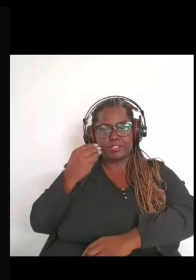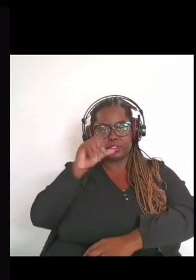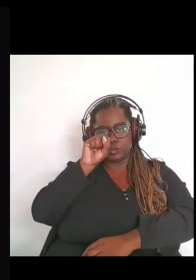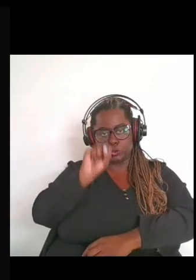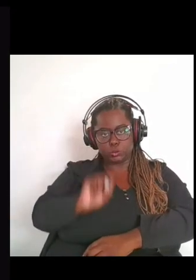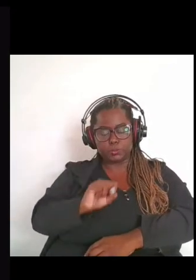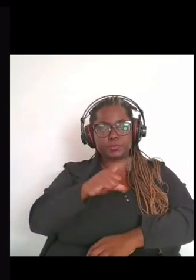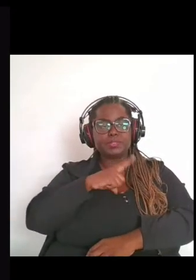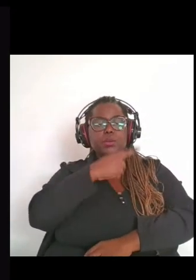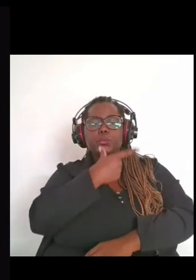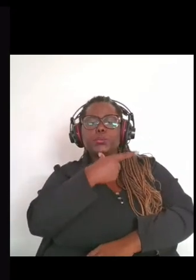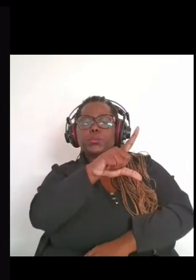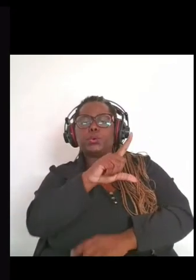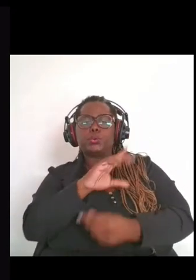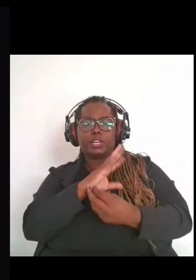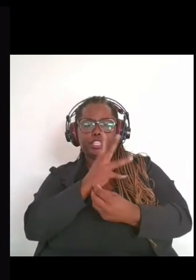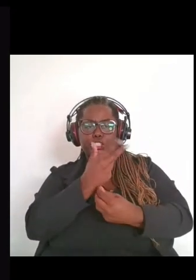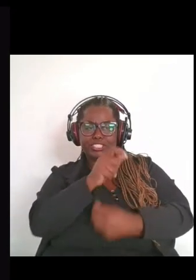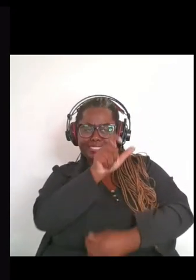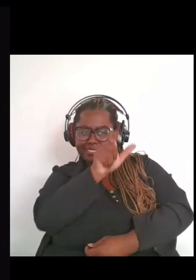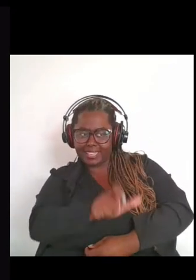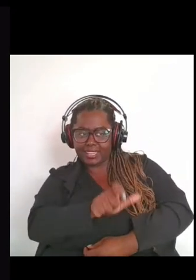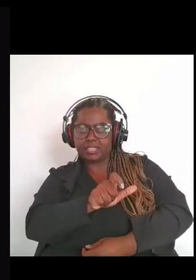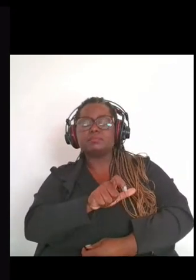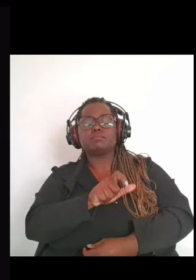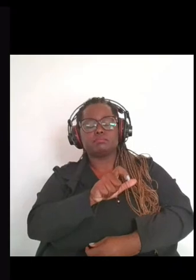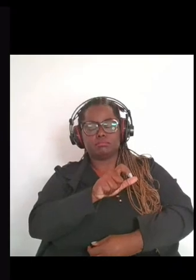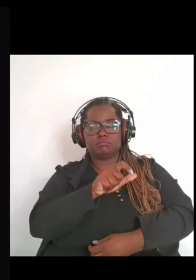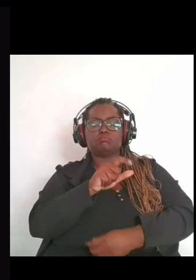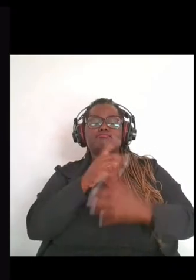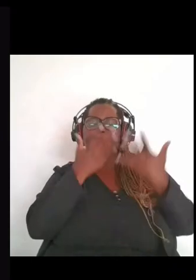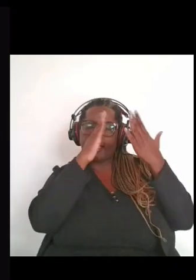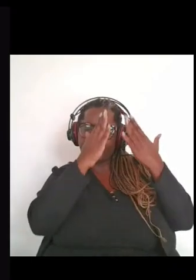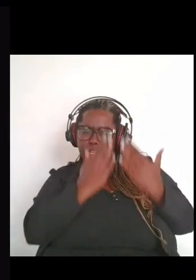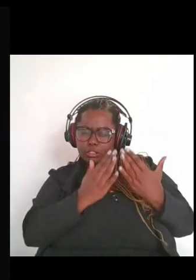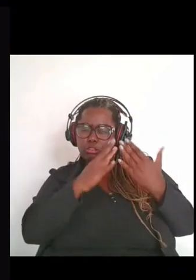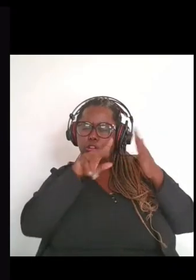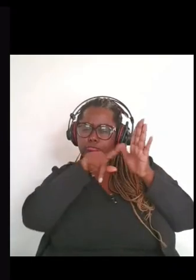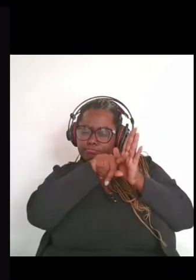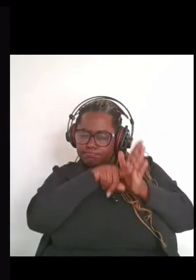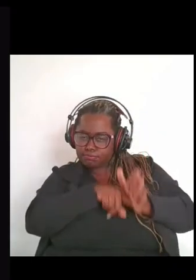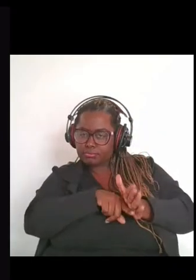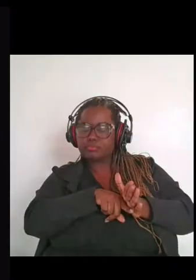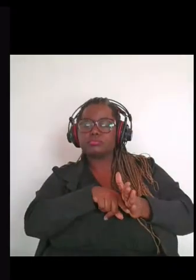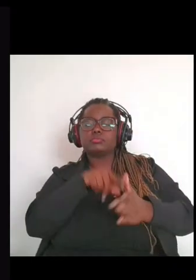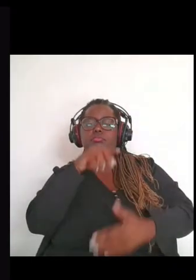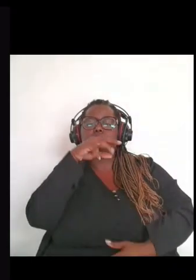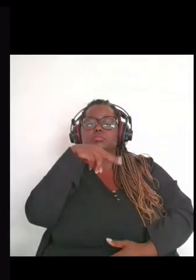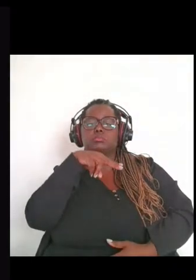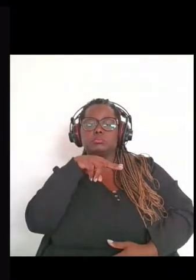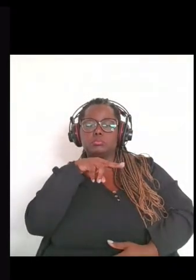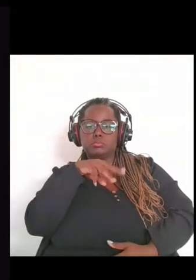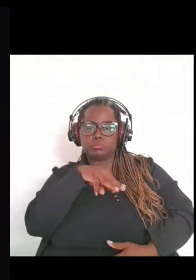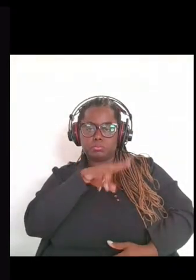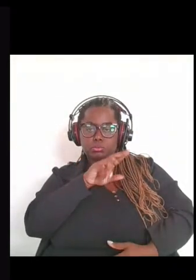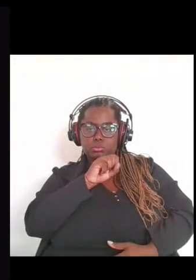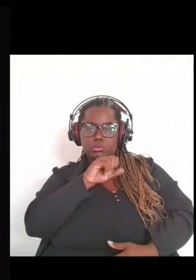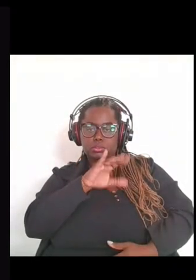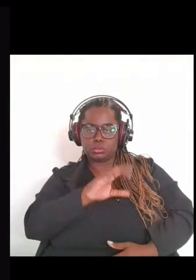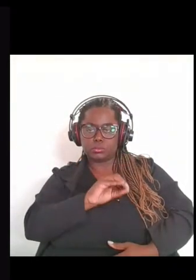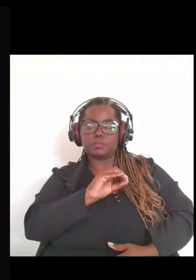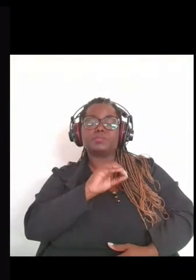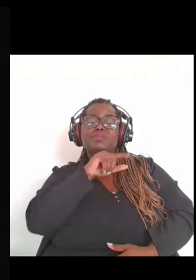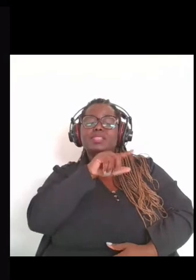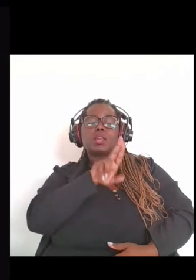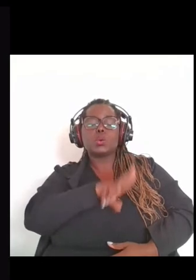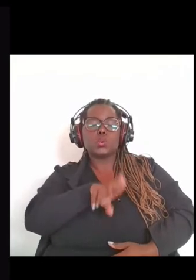actually um uses a different kind a different kind of a different genre of travesty